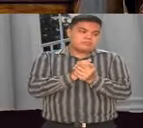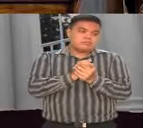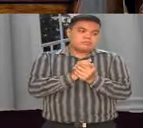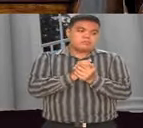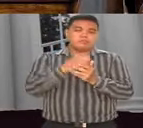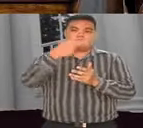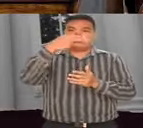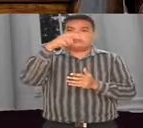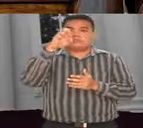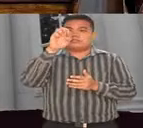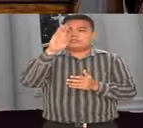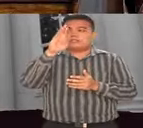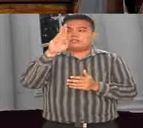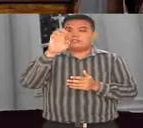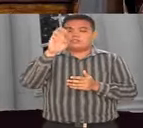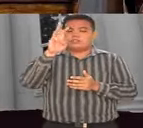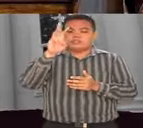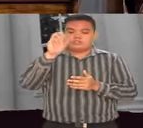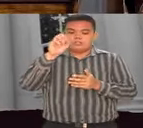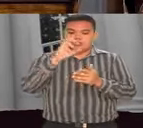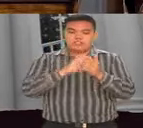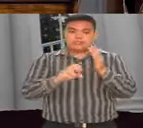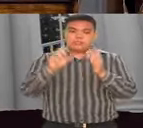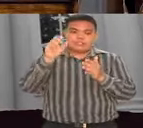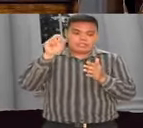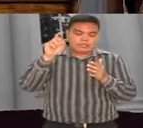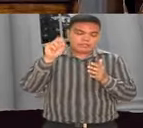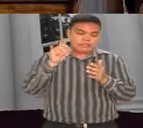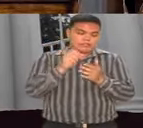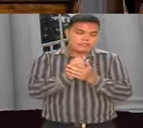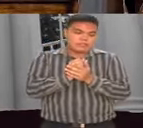know that Hebrews chapter 11 is a chapter